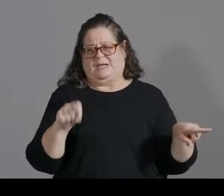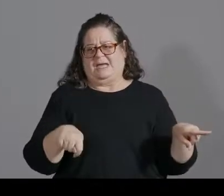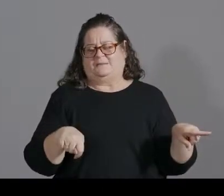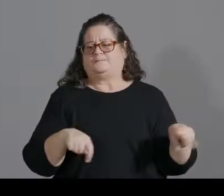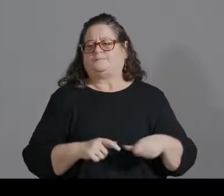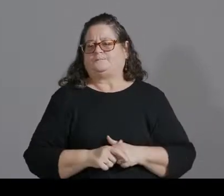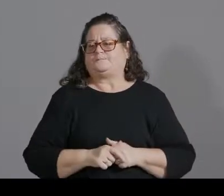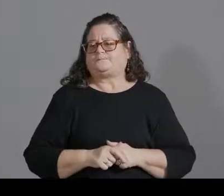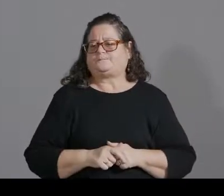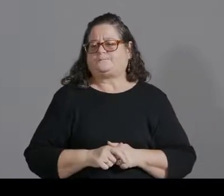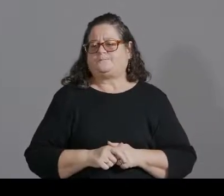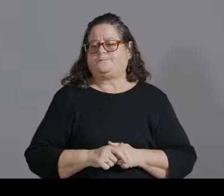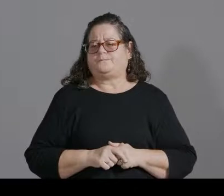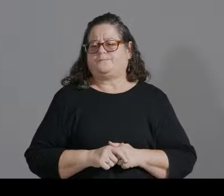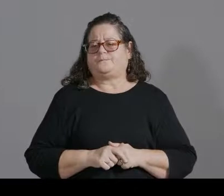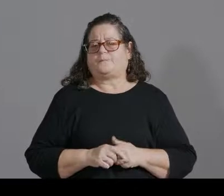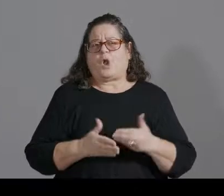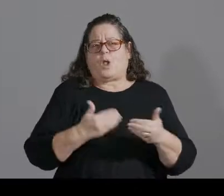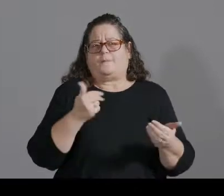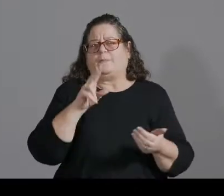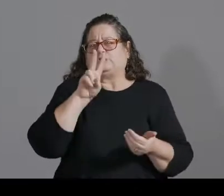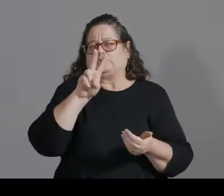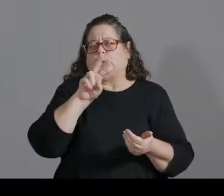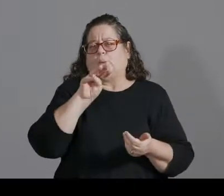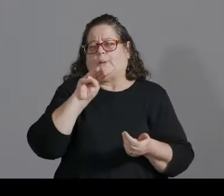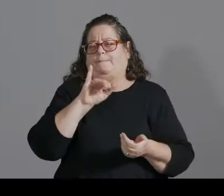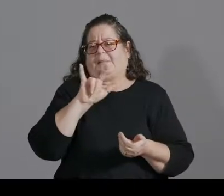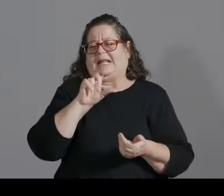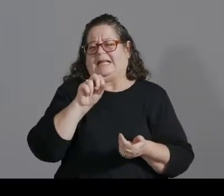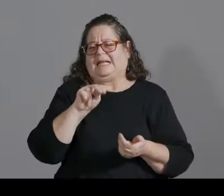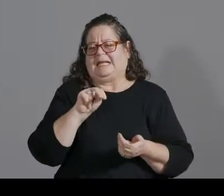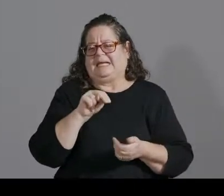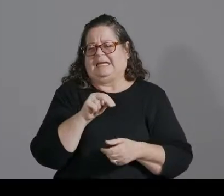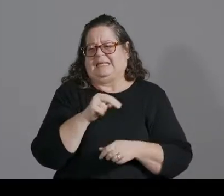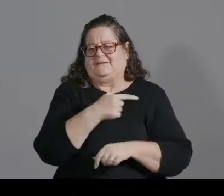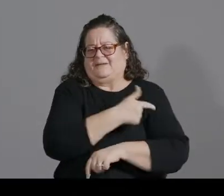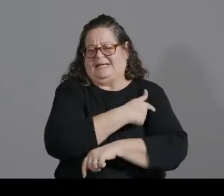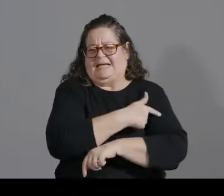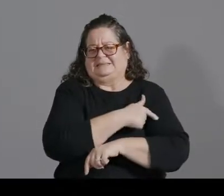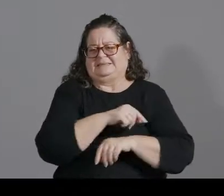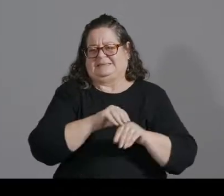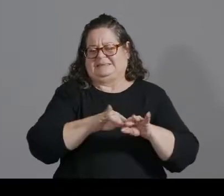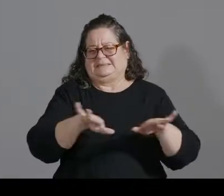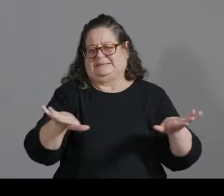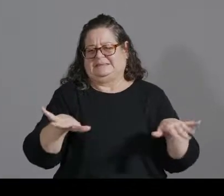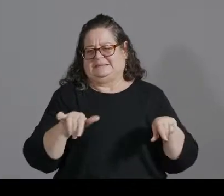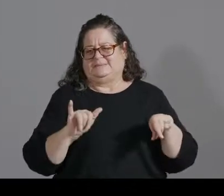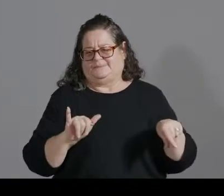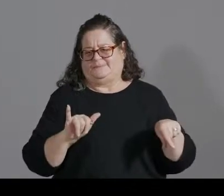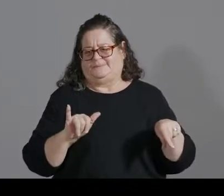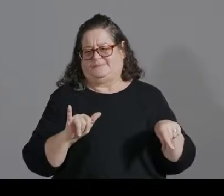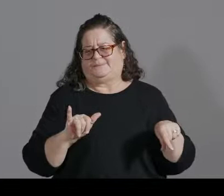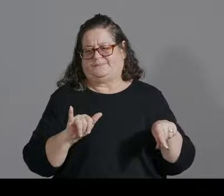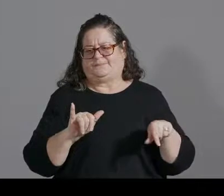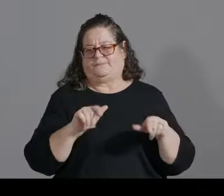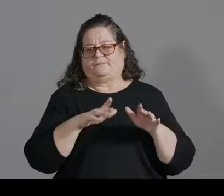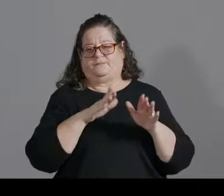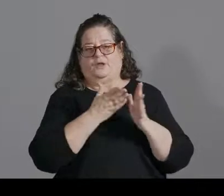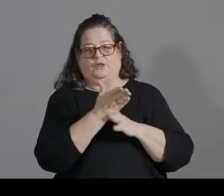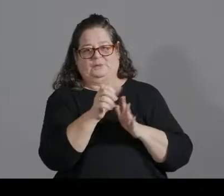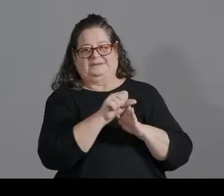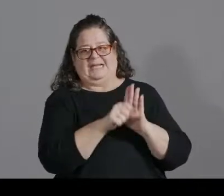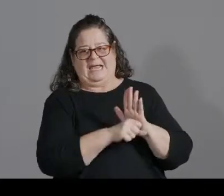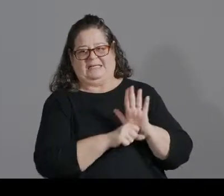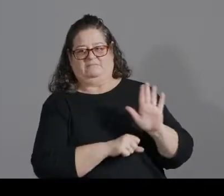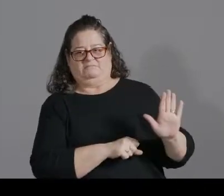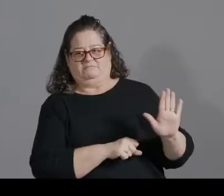1,096,000 vaccines have been reported administered in Arizona. We have over 500 provider sites that